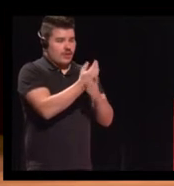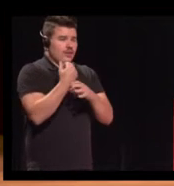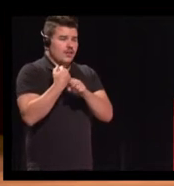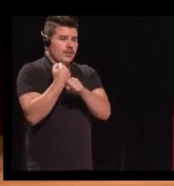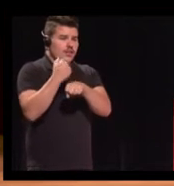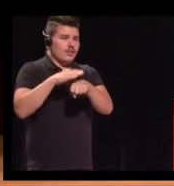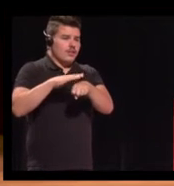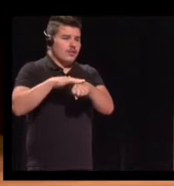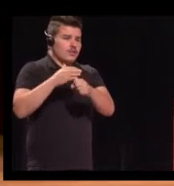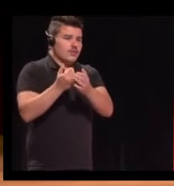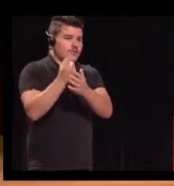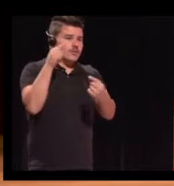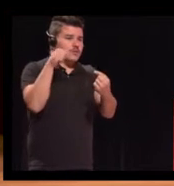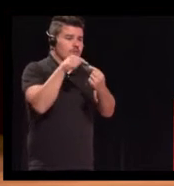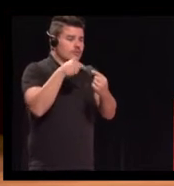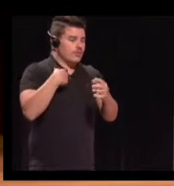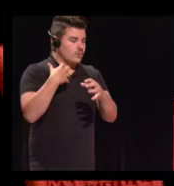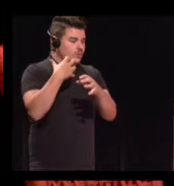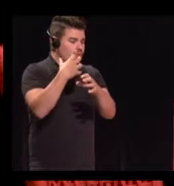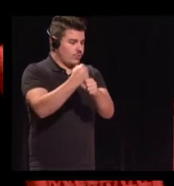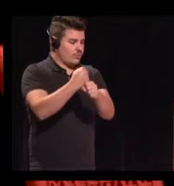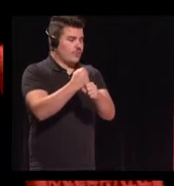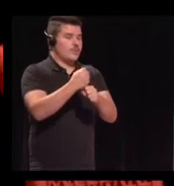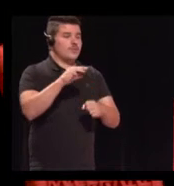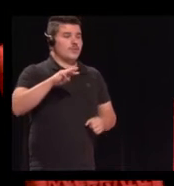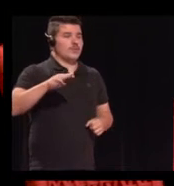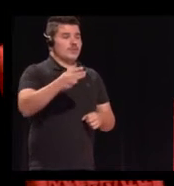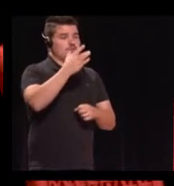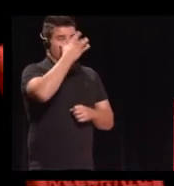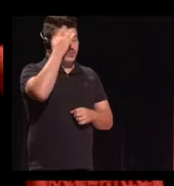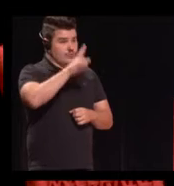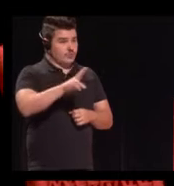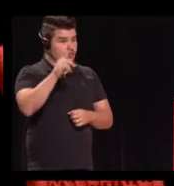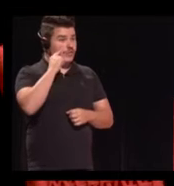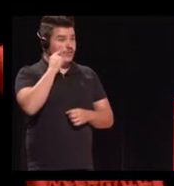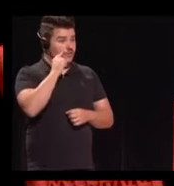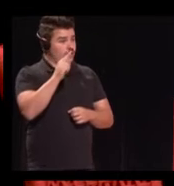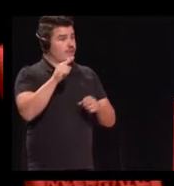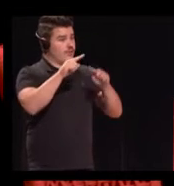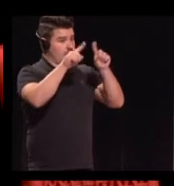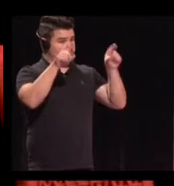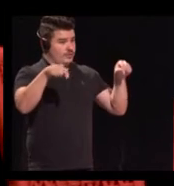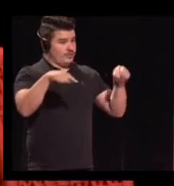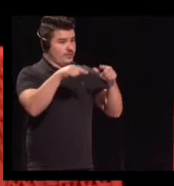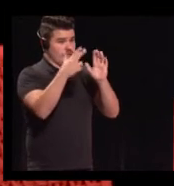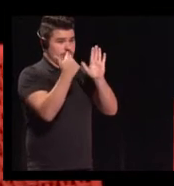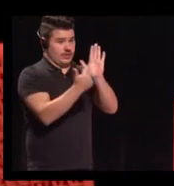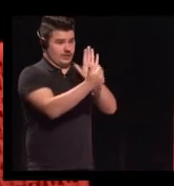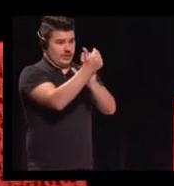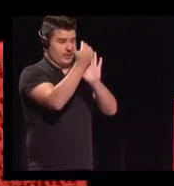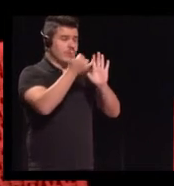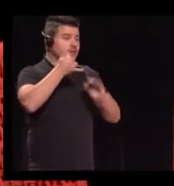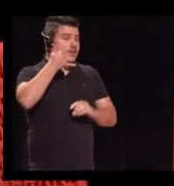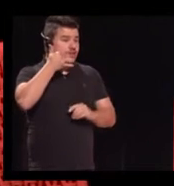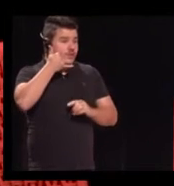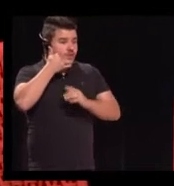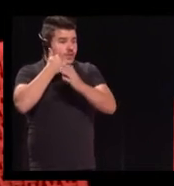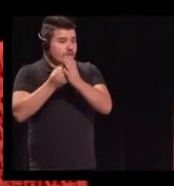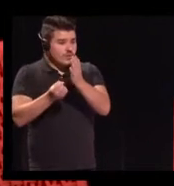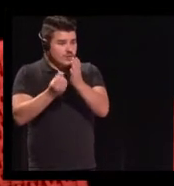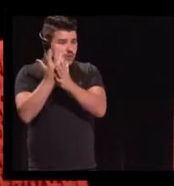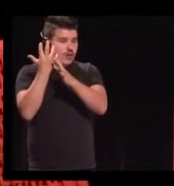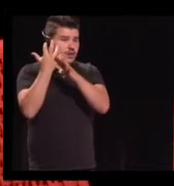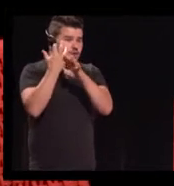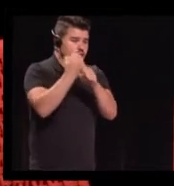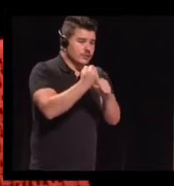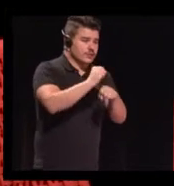million users. And we can see on this chart that from the invention of the telephone, it took 75 years to reach this